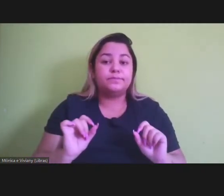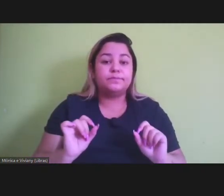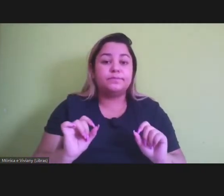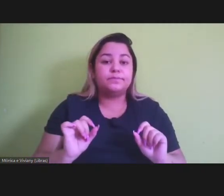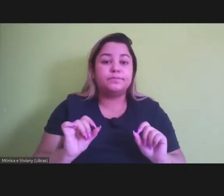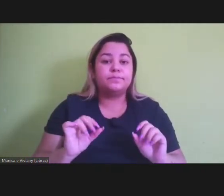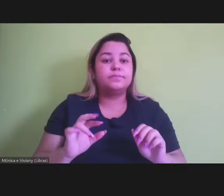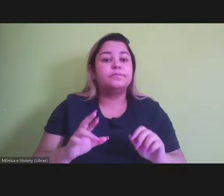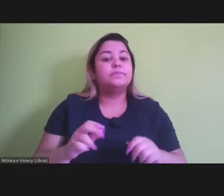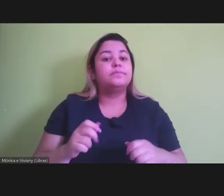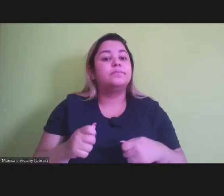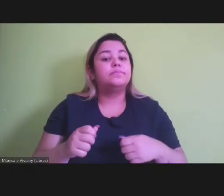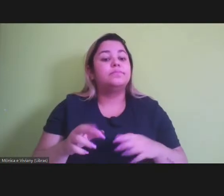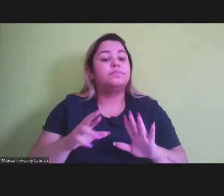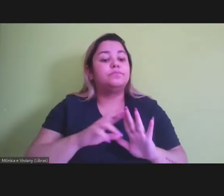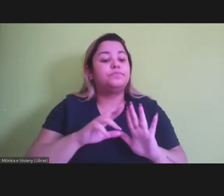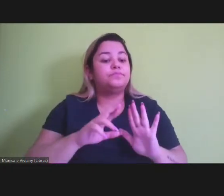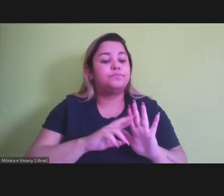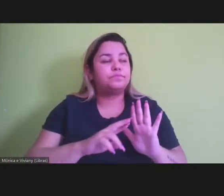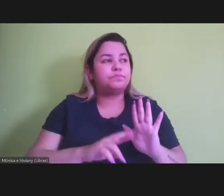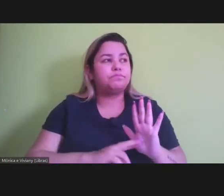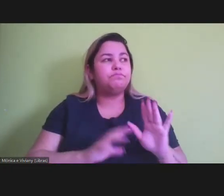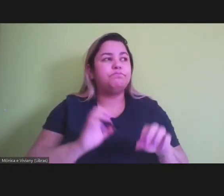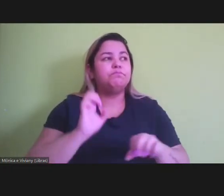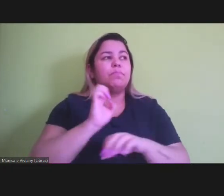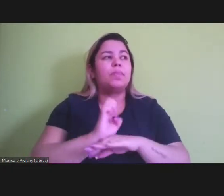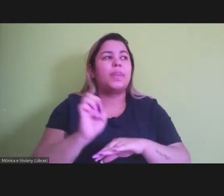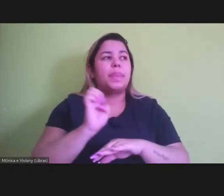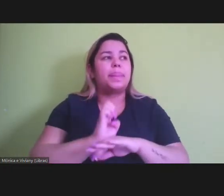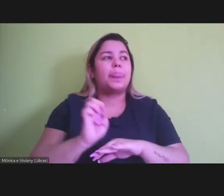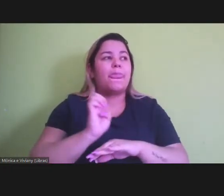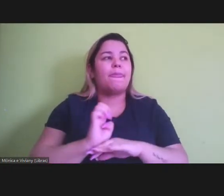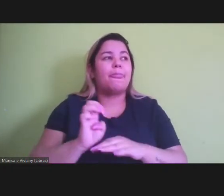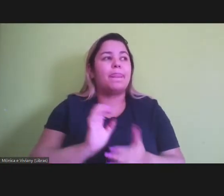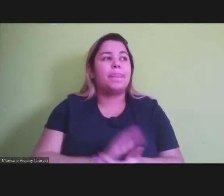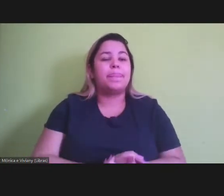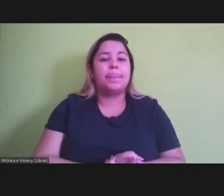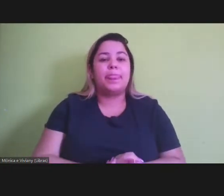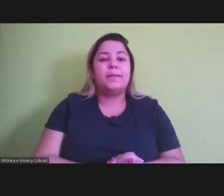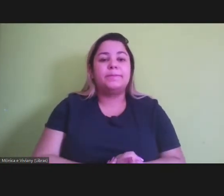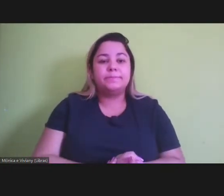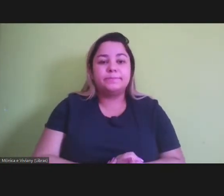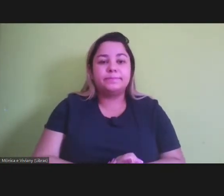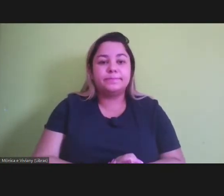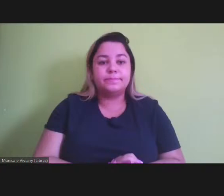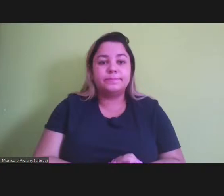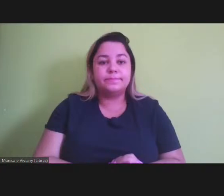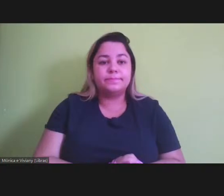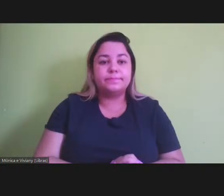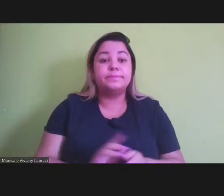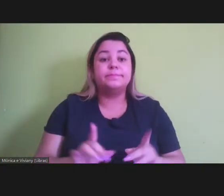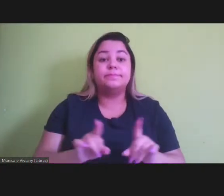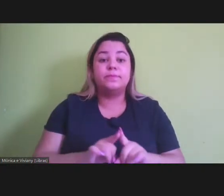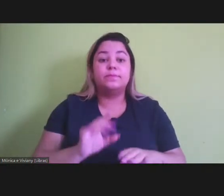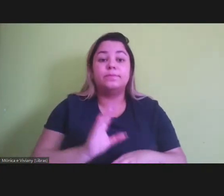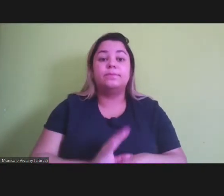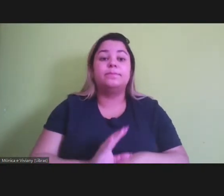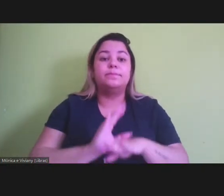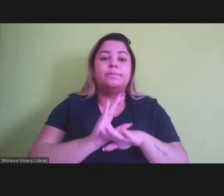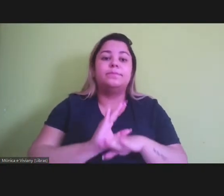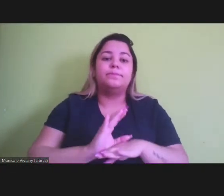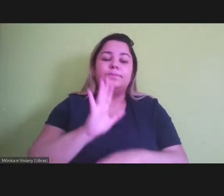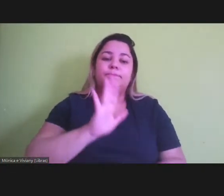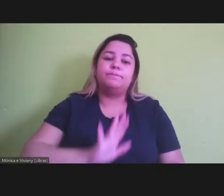go through the regulation from the state in the same way that the